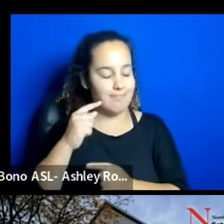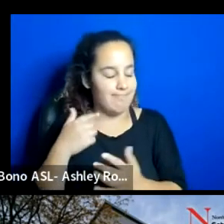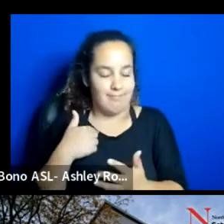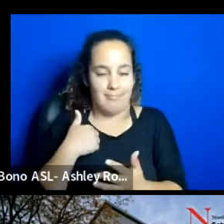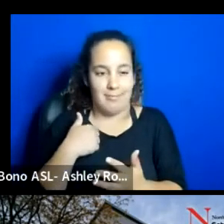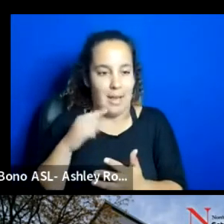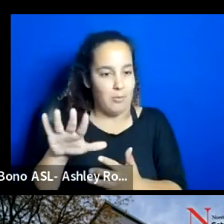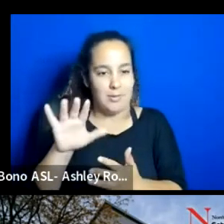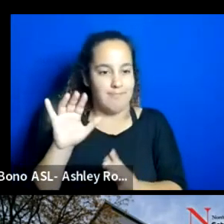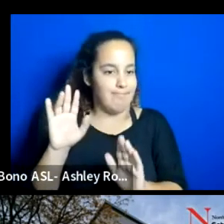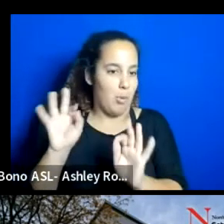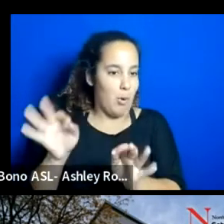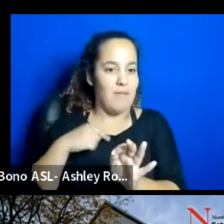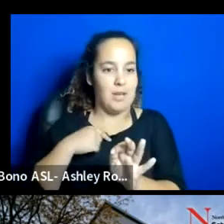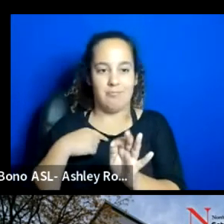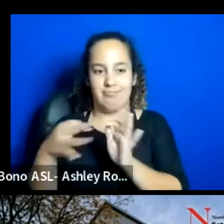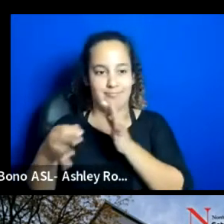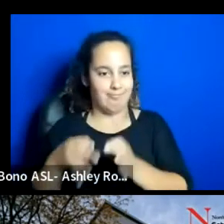caught me.